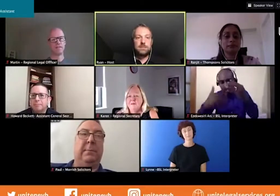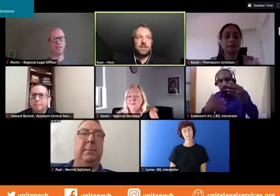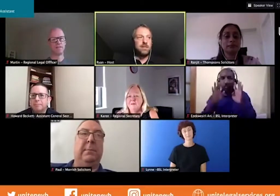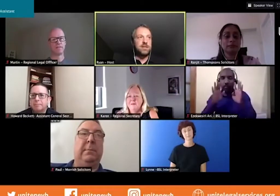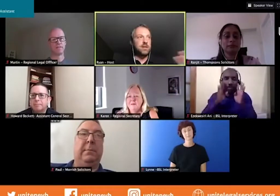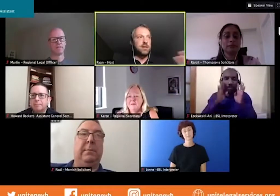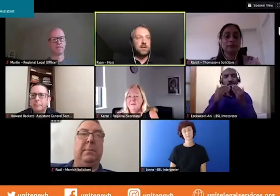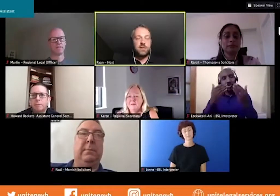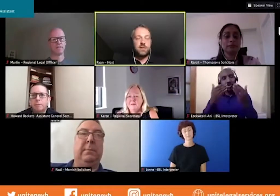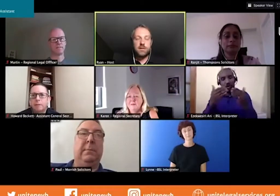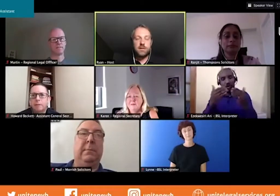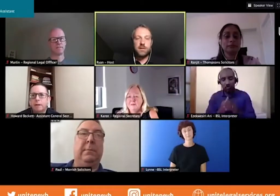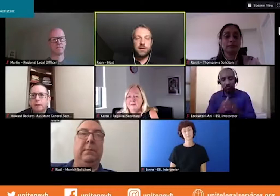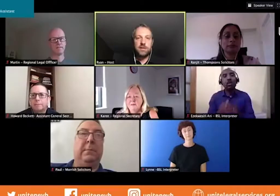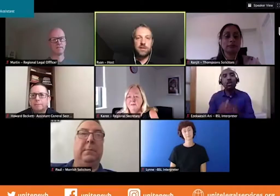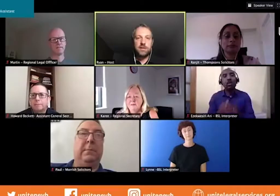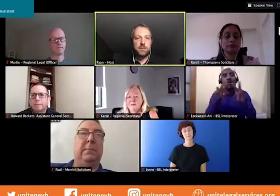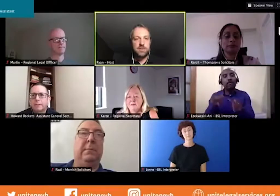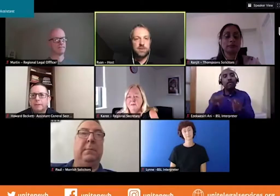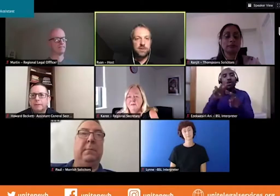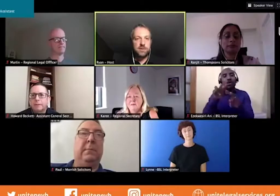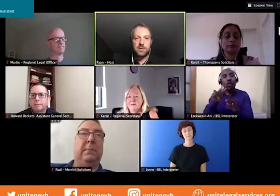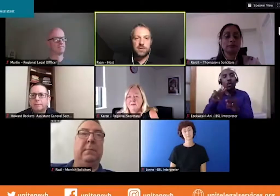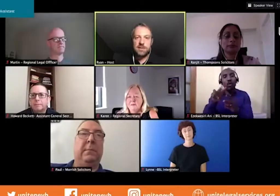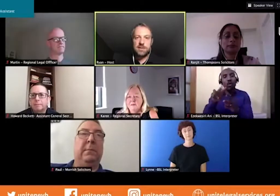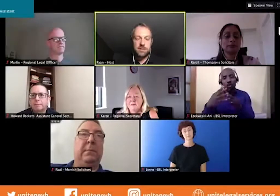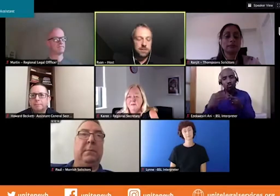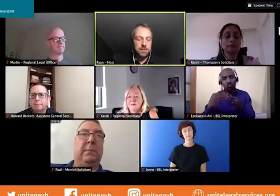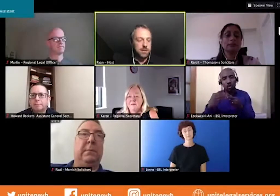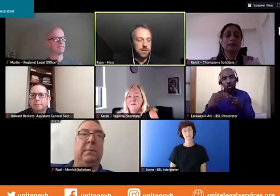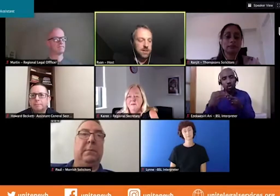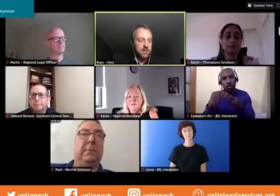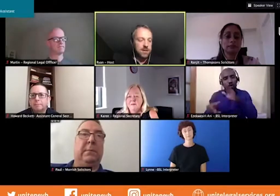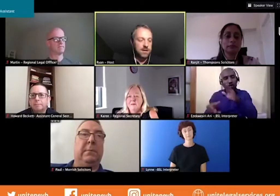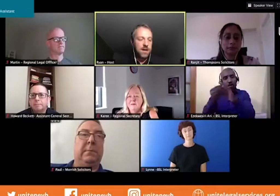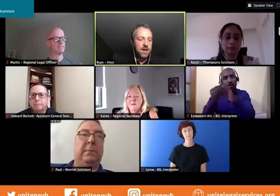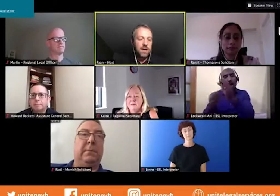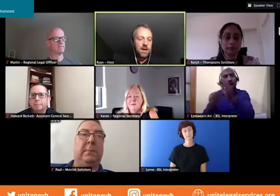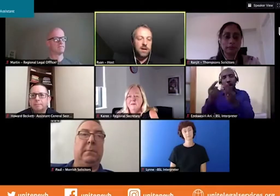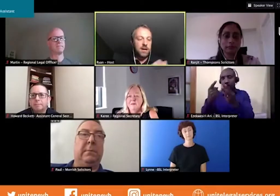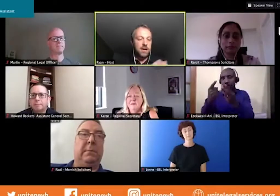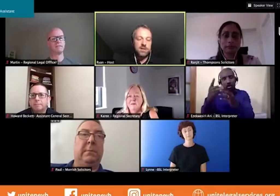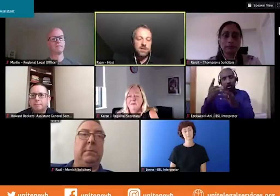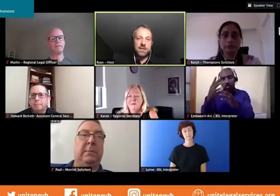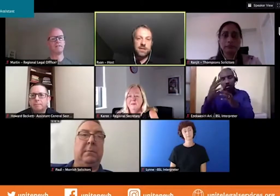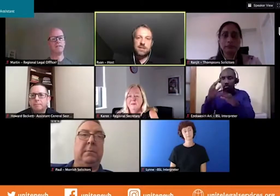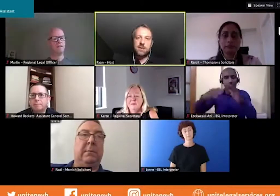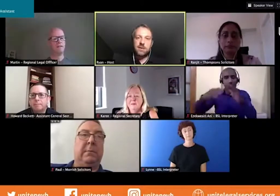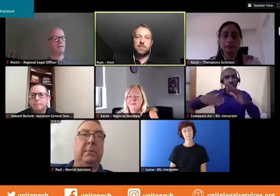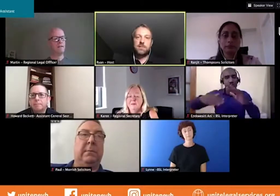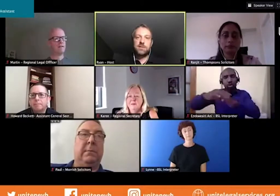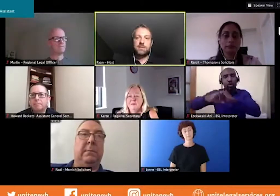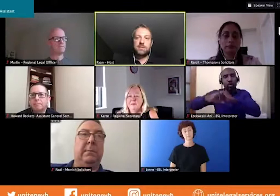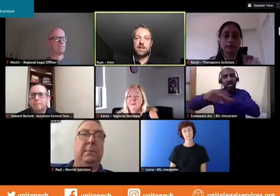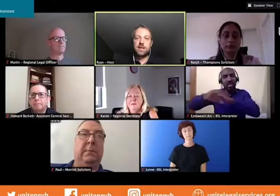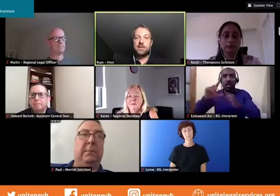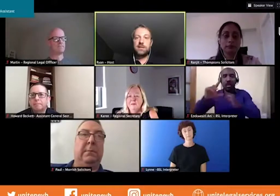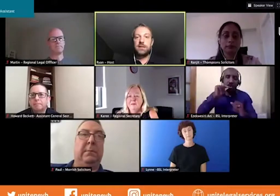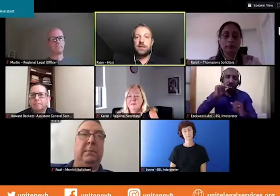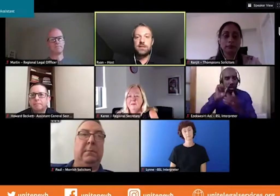other channels, so we'll be able to share it on Twitter, so people will be able to share that. Also, you can get some more information regarding Unite Legal Services